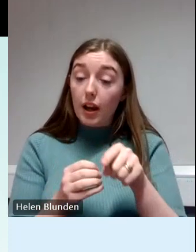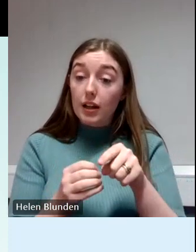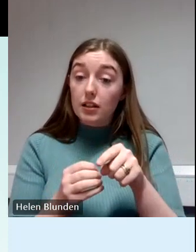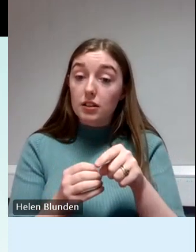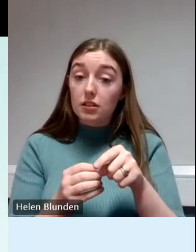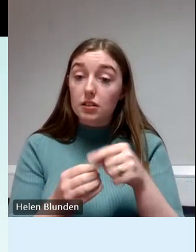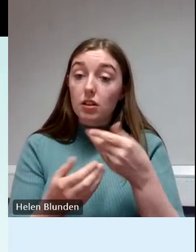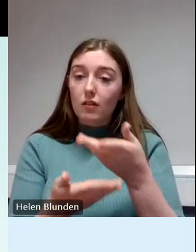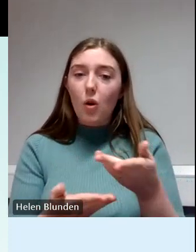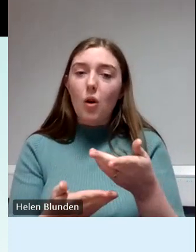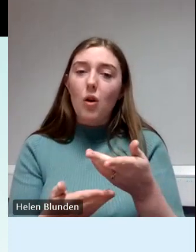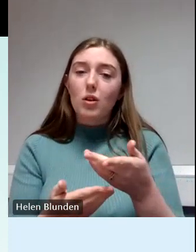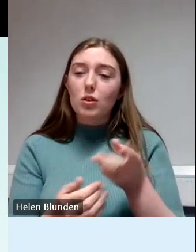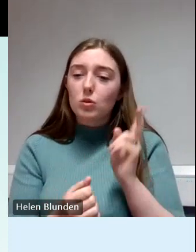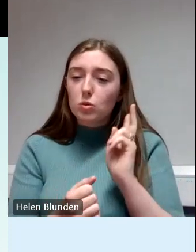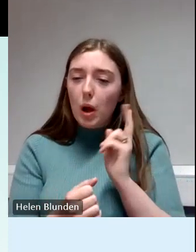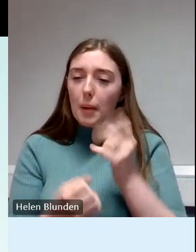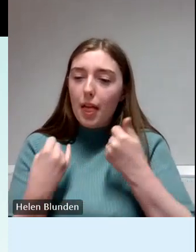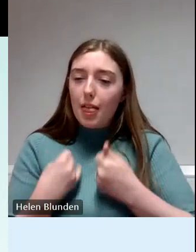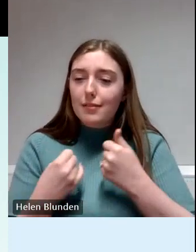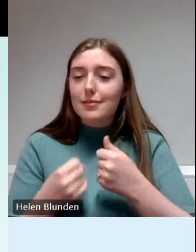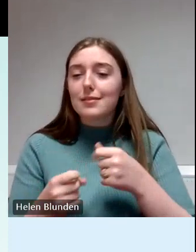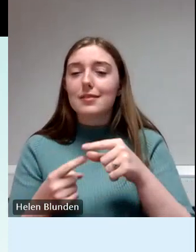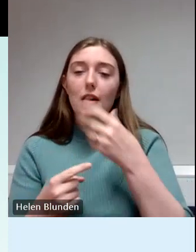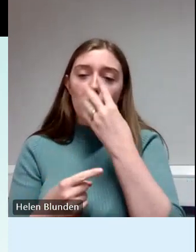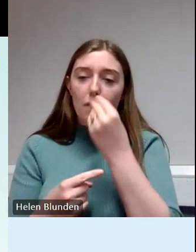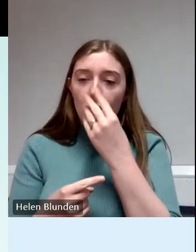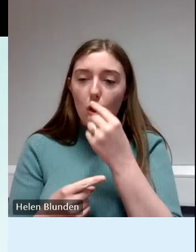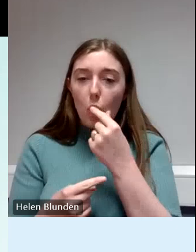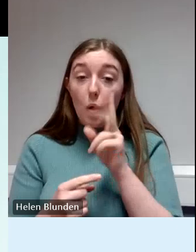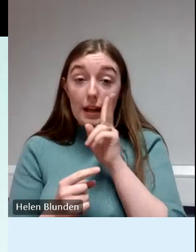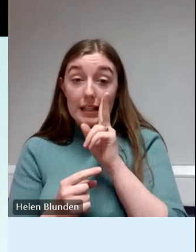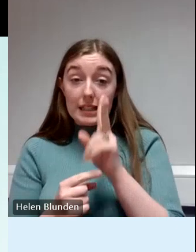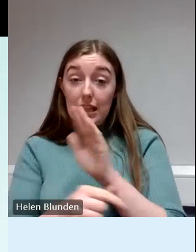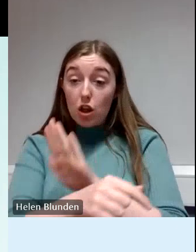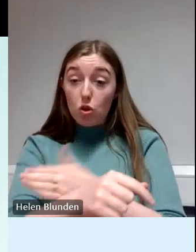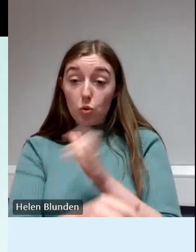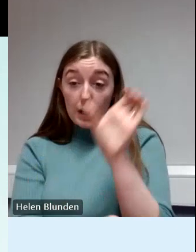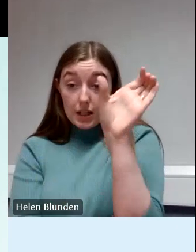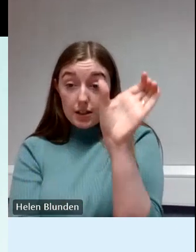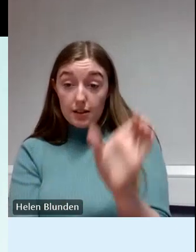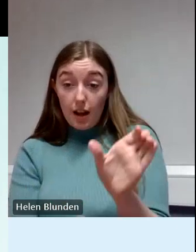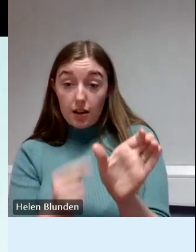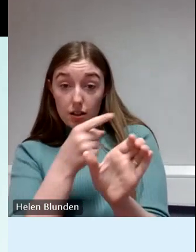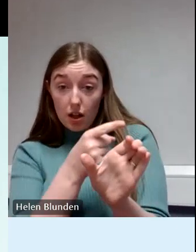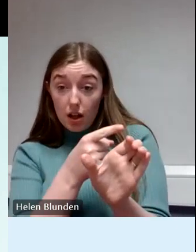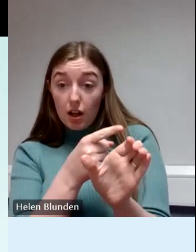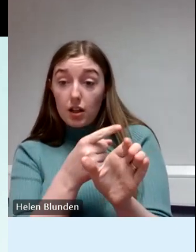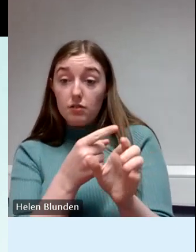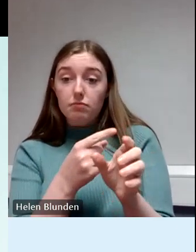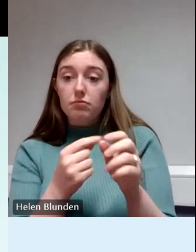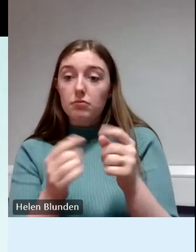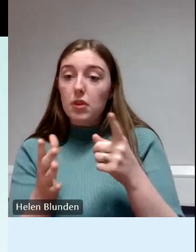common illnesses and ailments that you see in the green section of the slide there. You don't need an appointment.